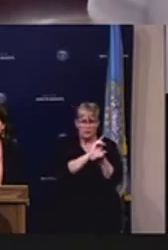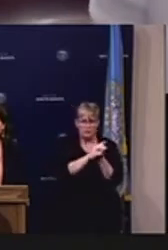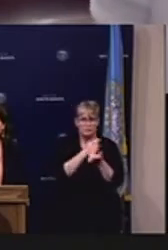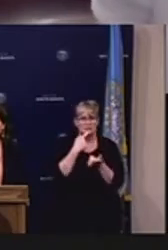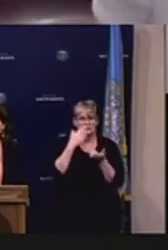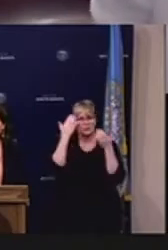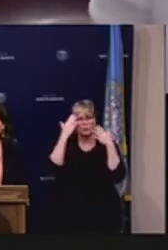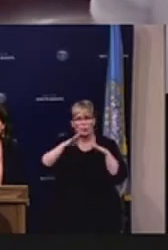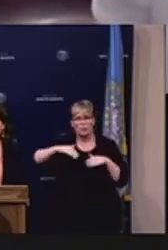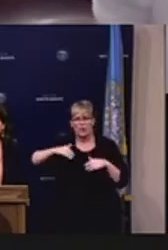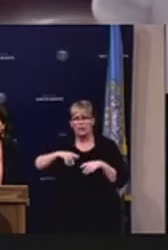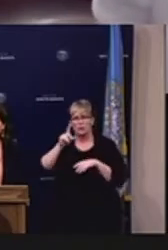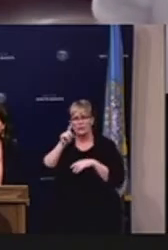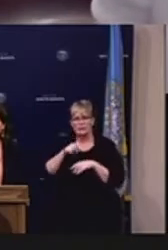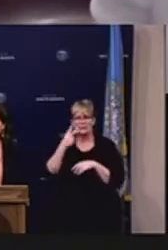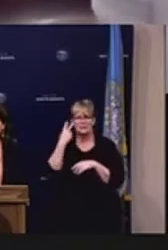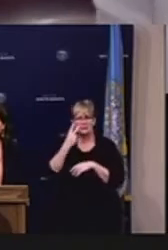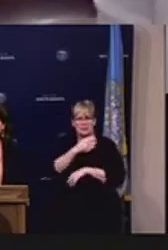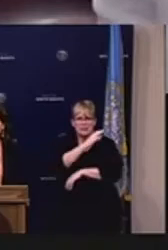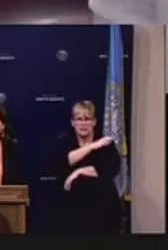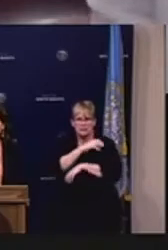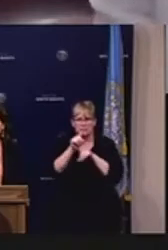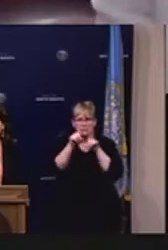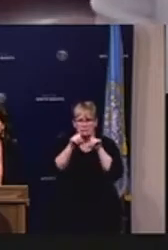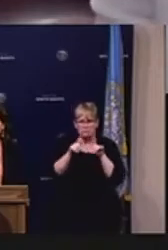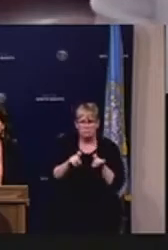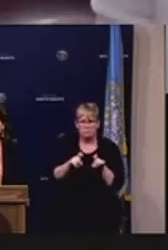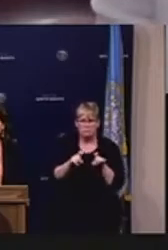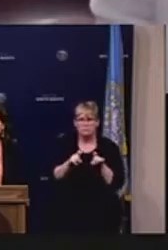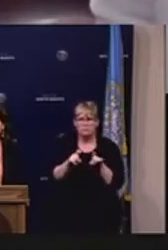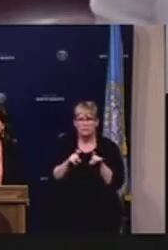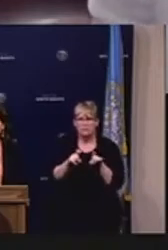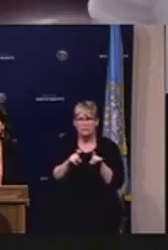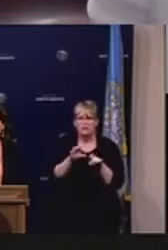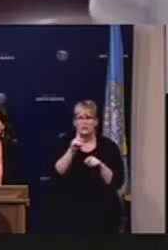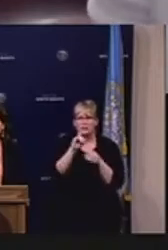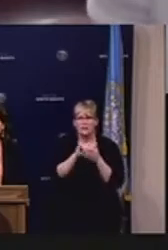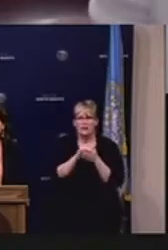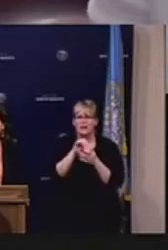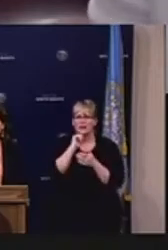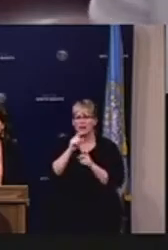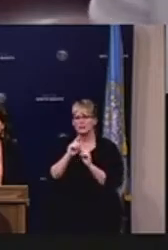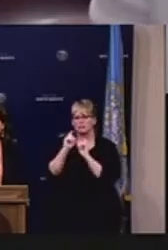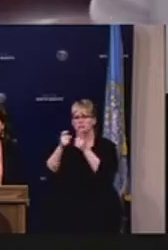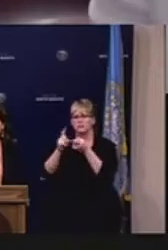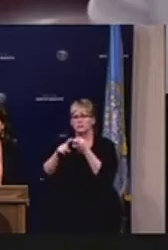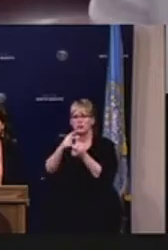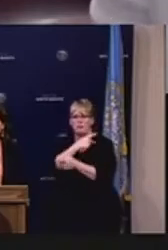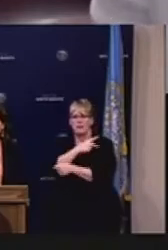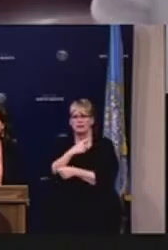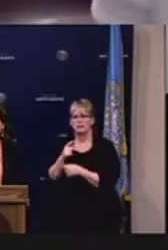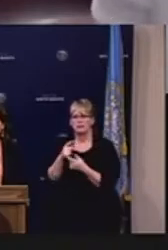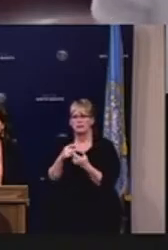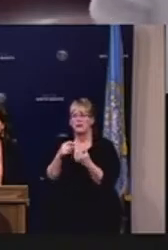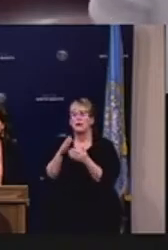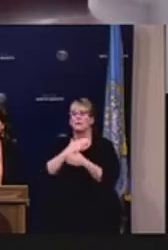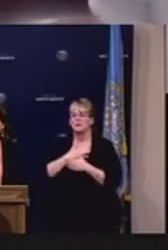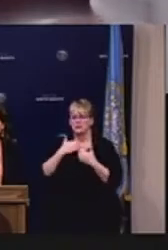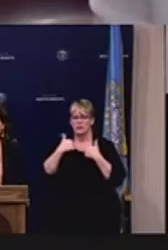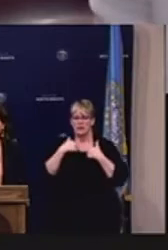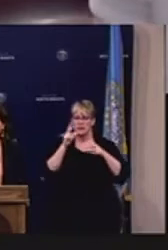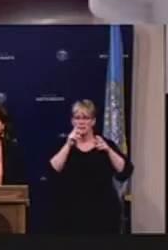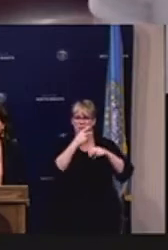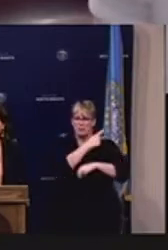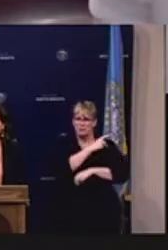a clinical trial. So let us put a trial together rather than just prescribing it to your patients. Please, we have patients that do need this